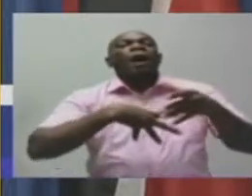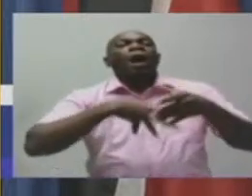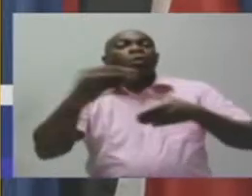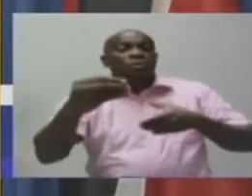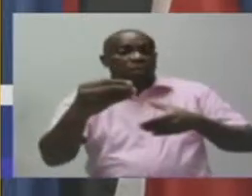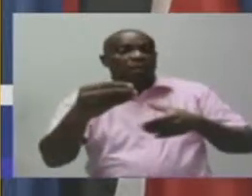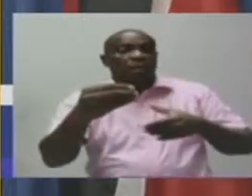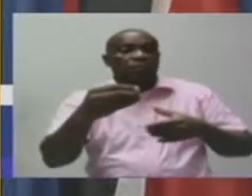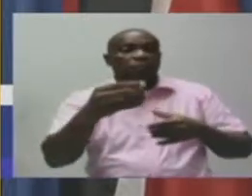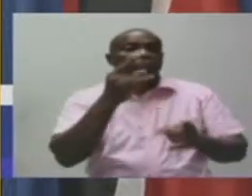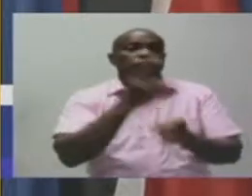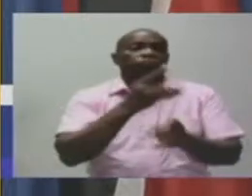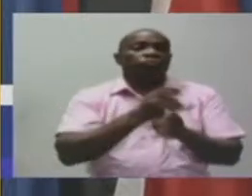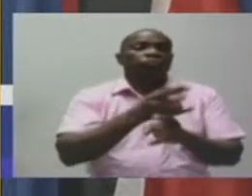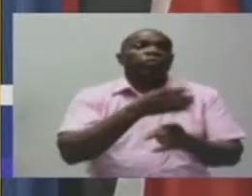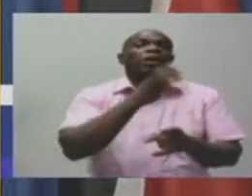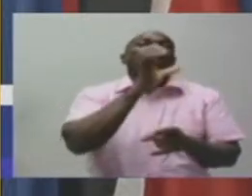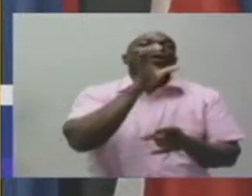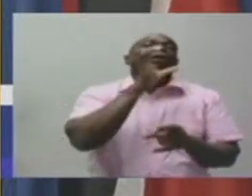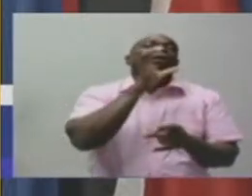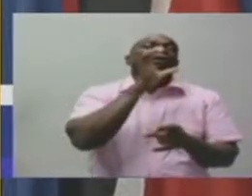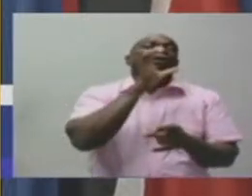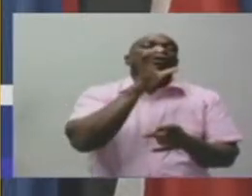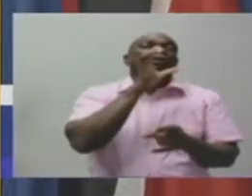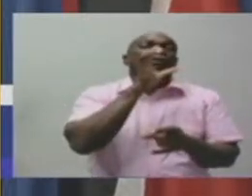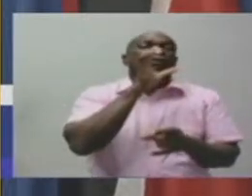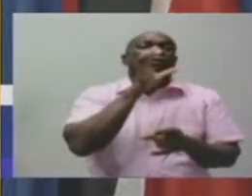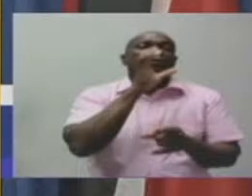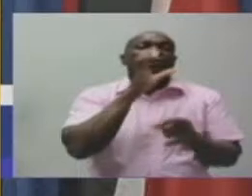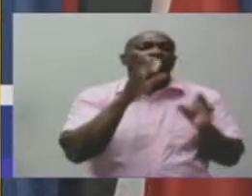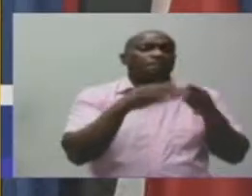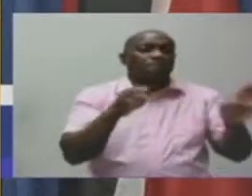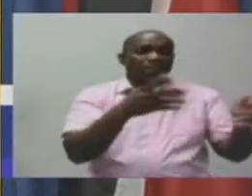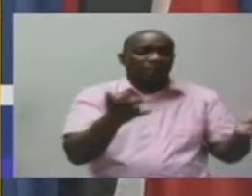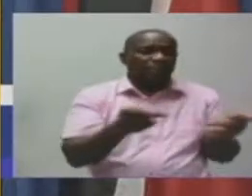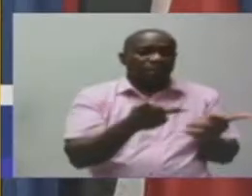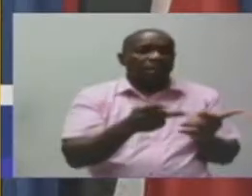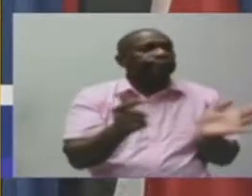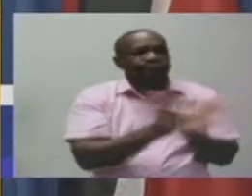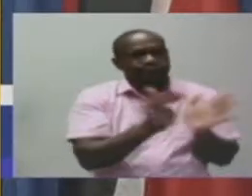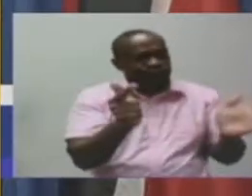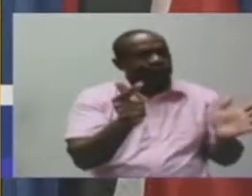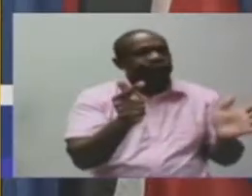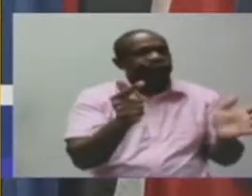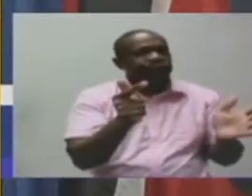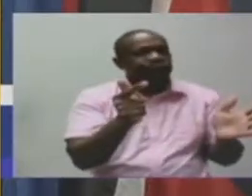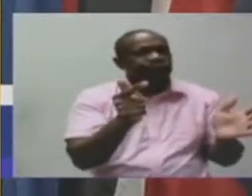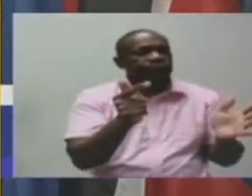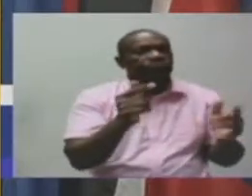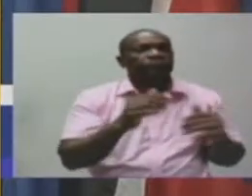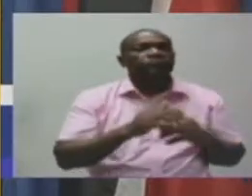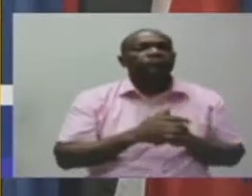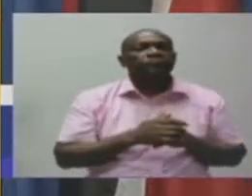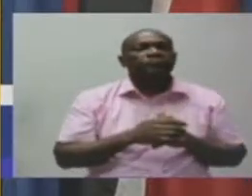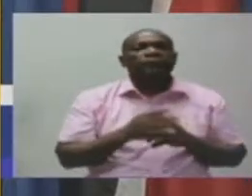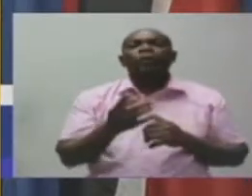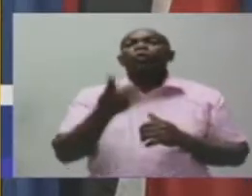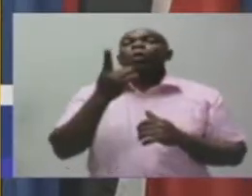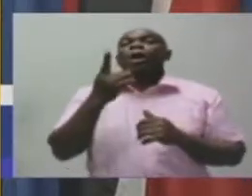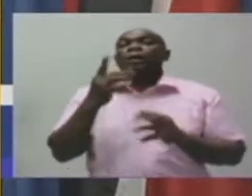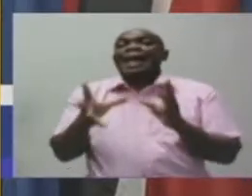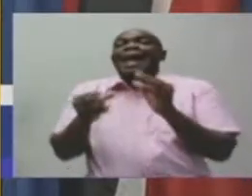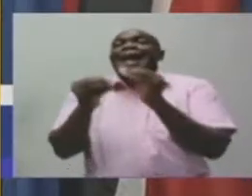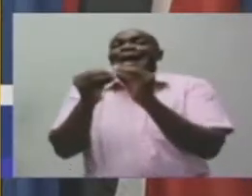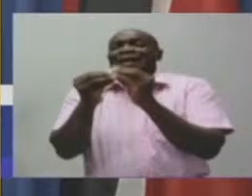And one safe zone that we want to add, because there's a lot of requests which we think we can manage to cooperate